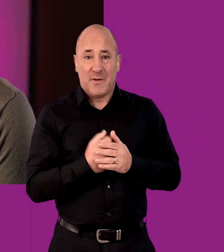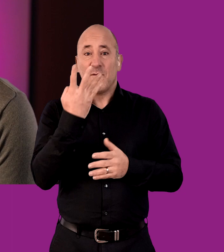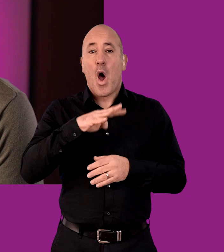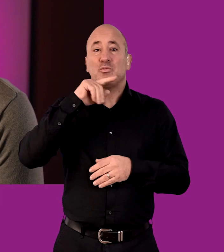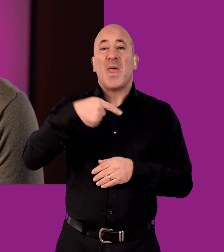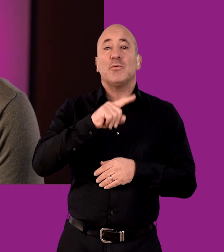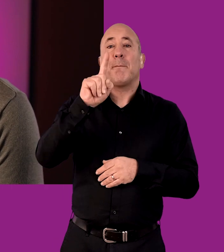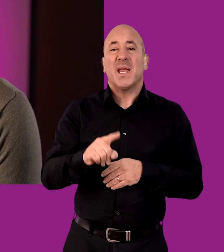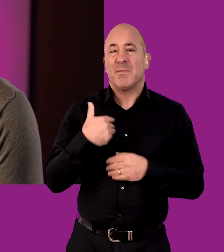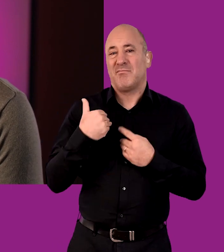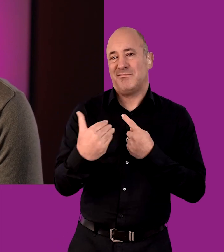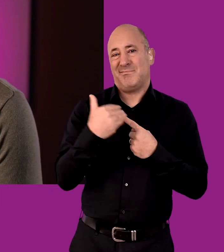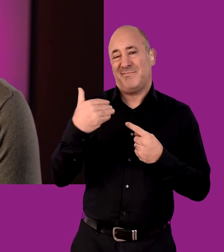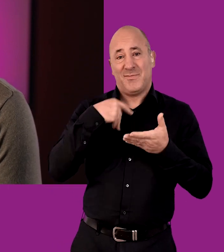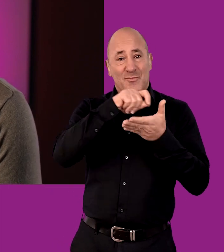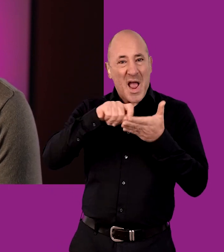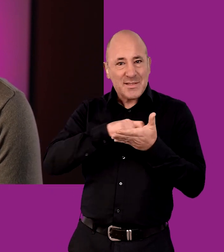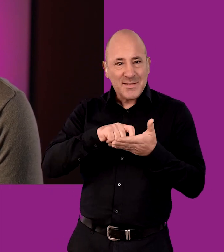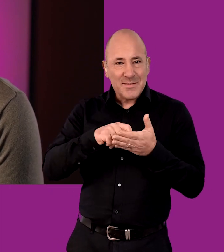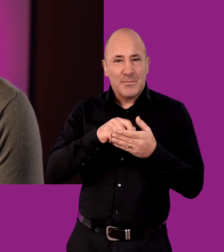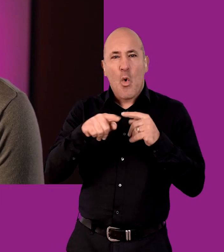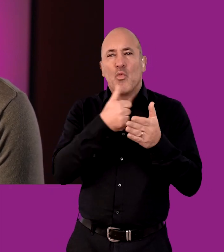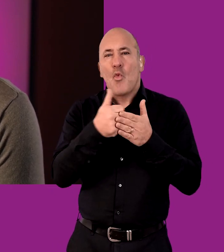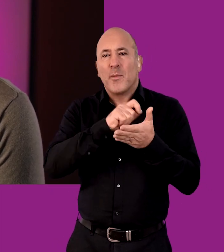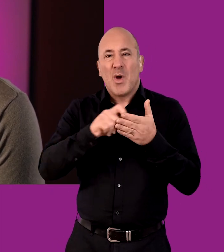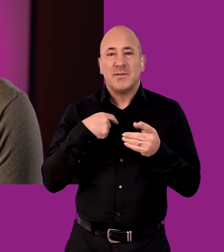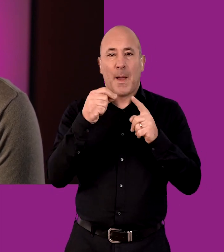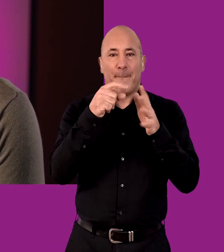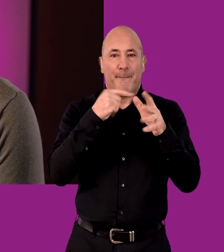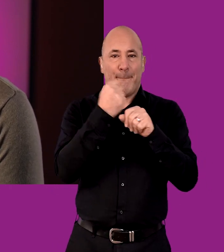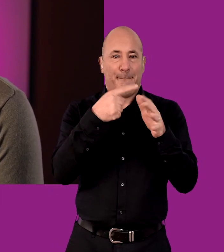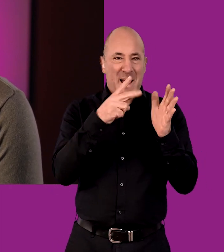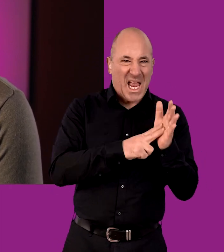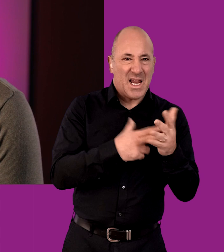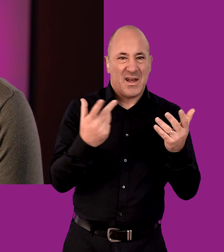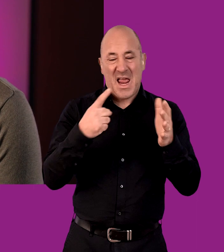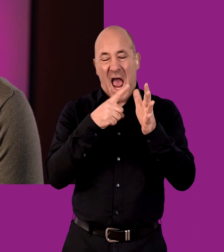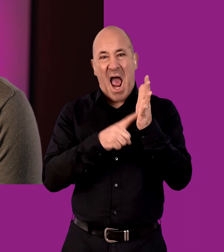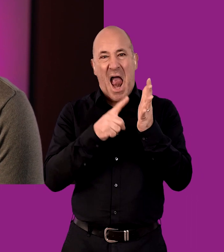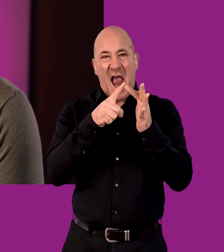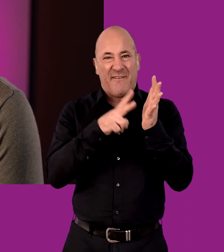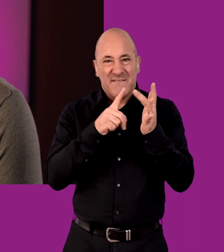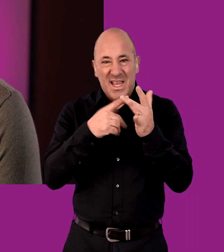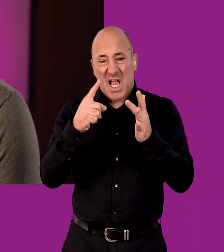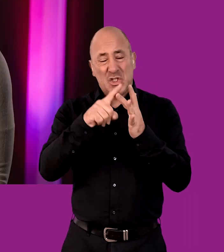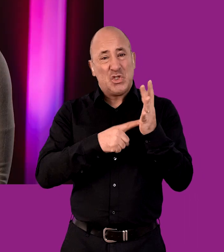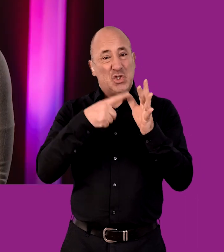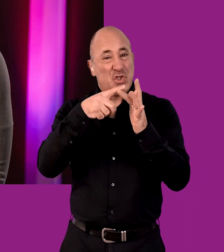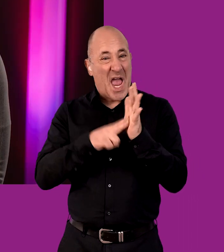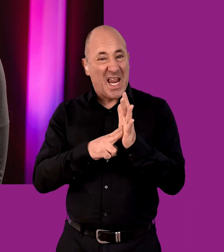chose to identify through writing in, and some of the most common write-in answers included pagan, Alavi and